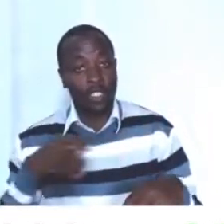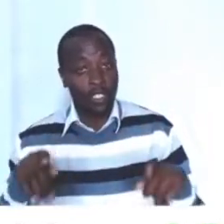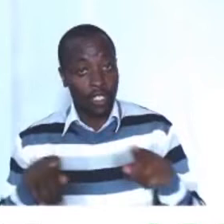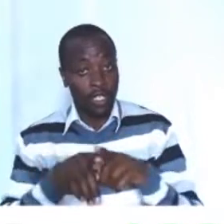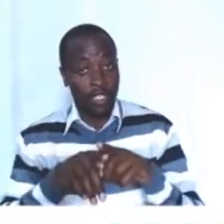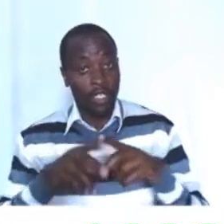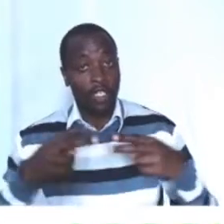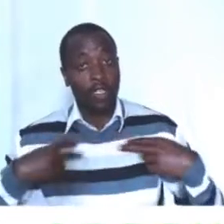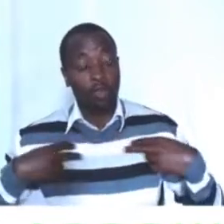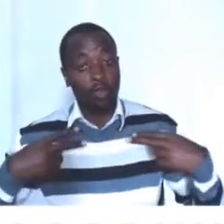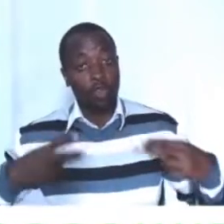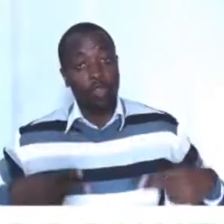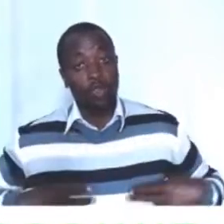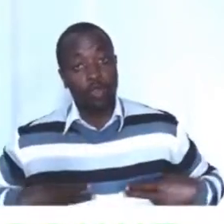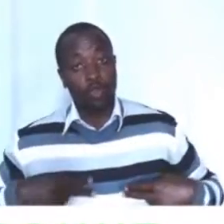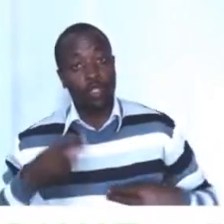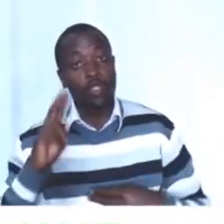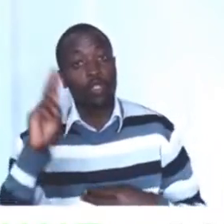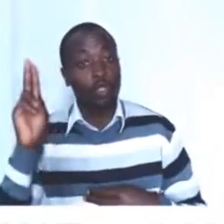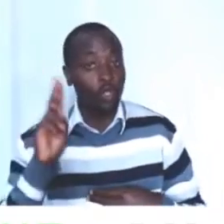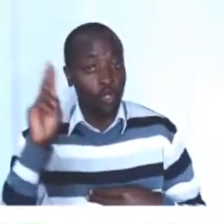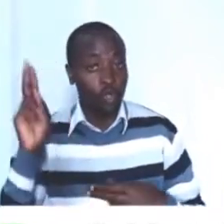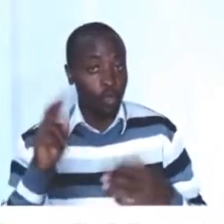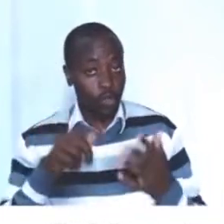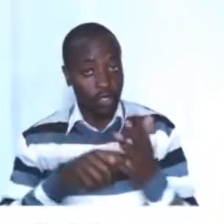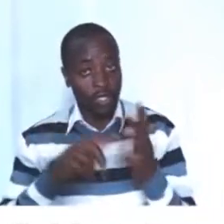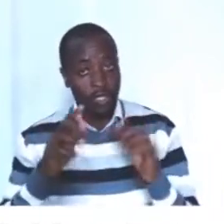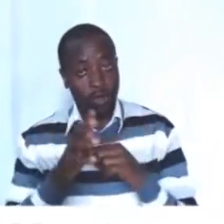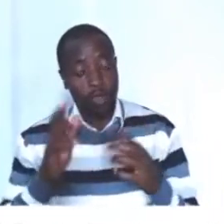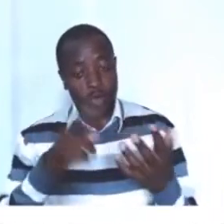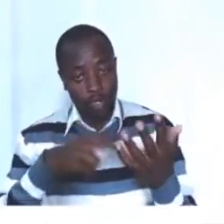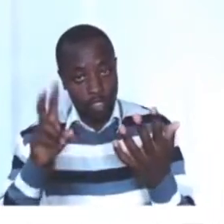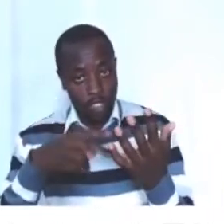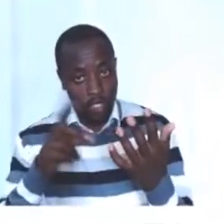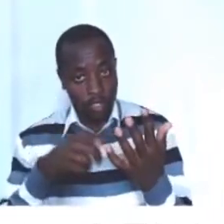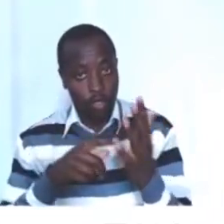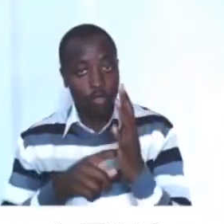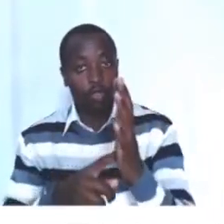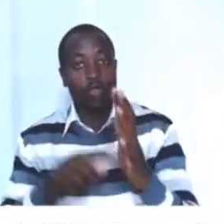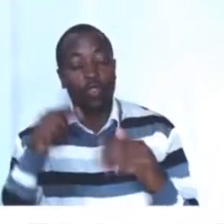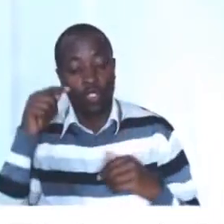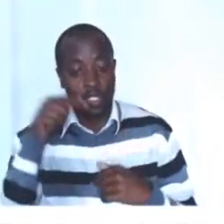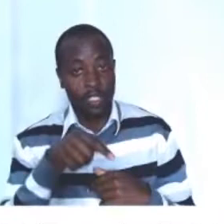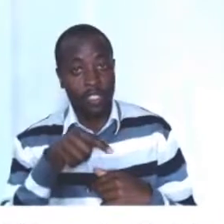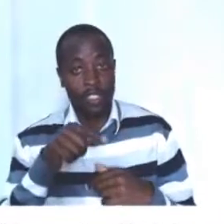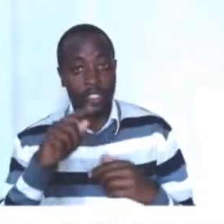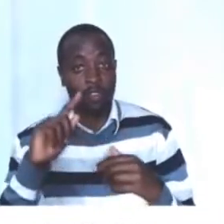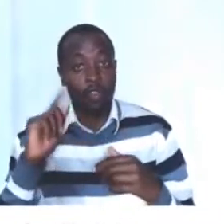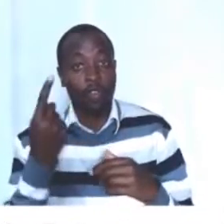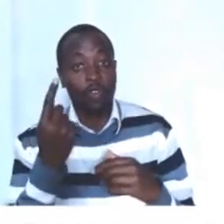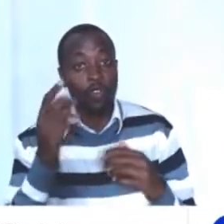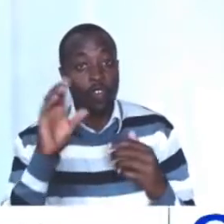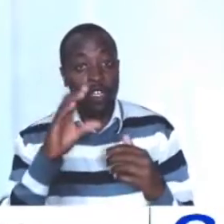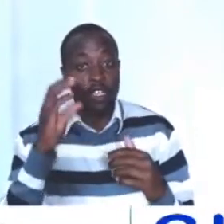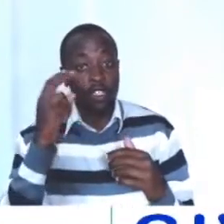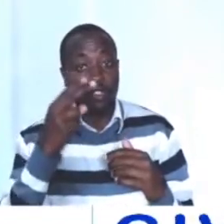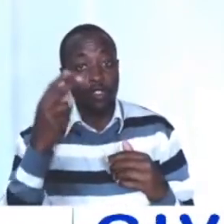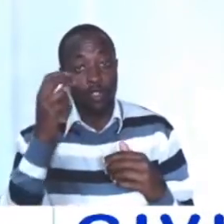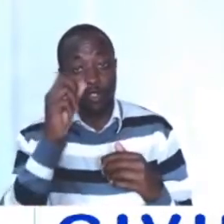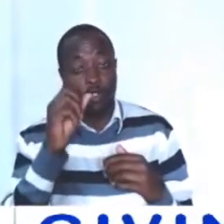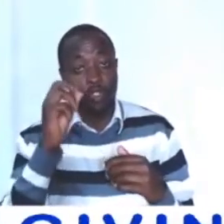And we'll use these three scriptures to illustrate this. One is from 1 Corinthians chapter number